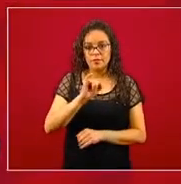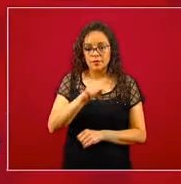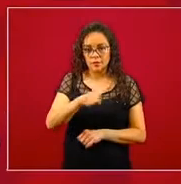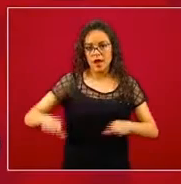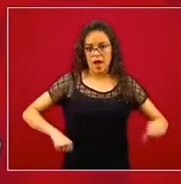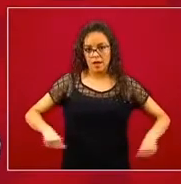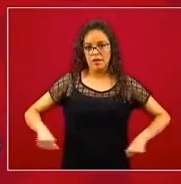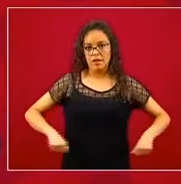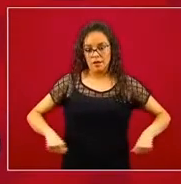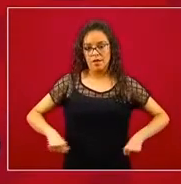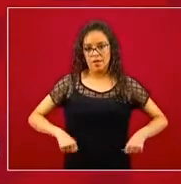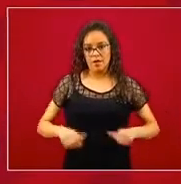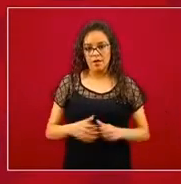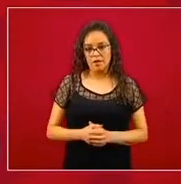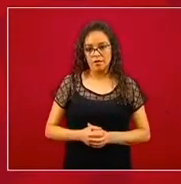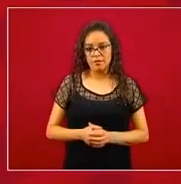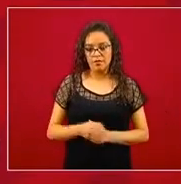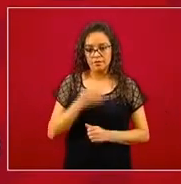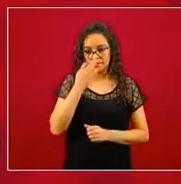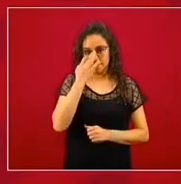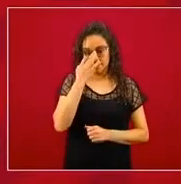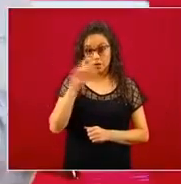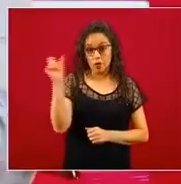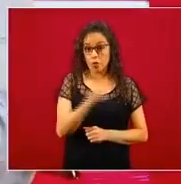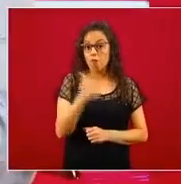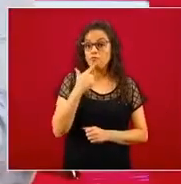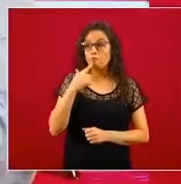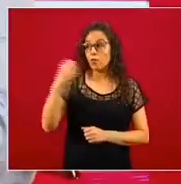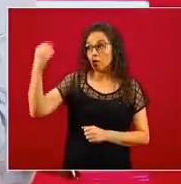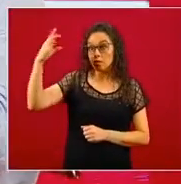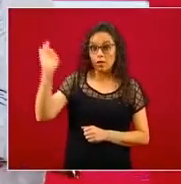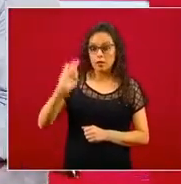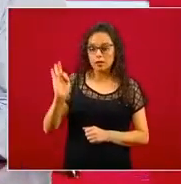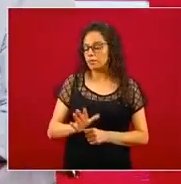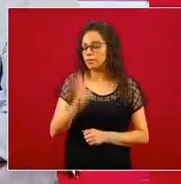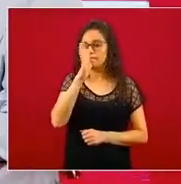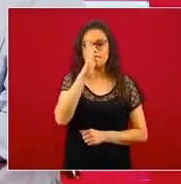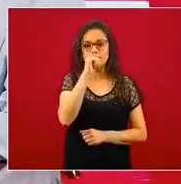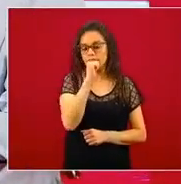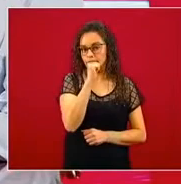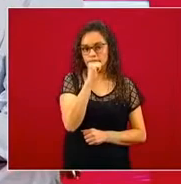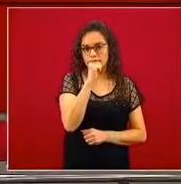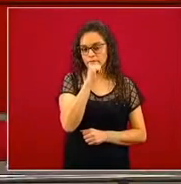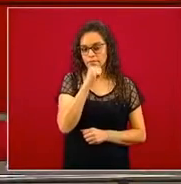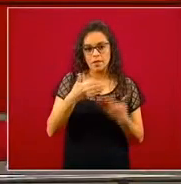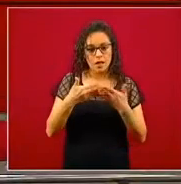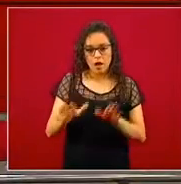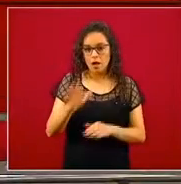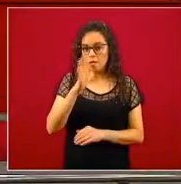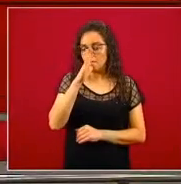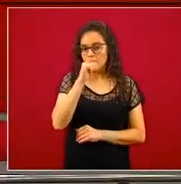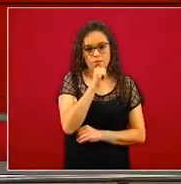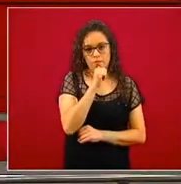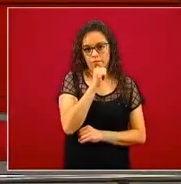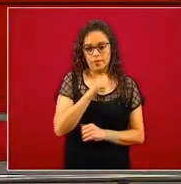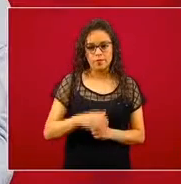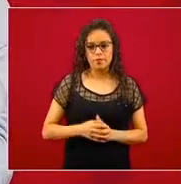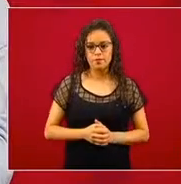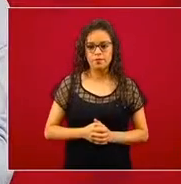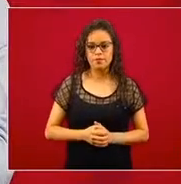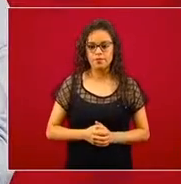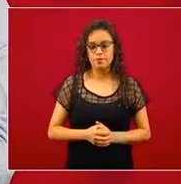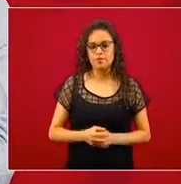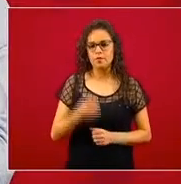analogy, that is the sports sector, this depends upon the color code based on